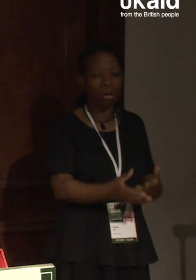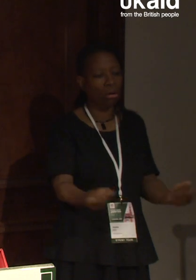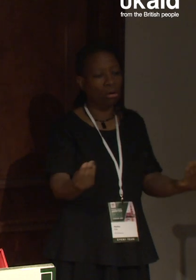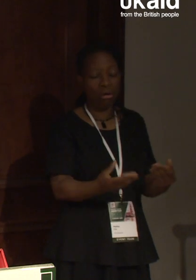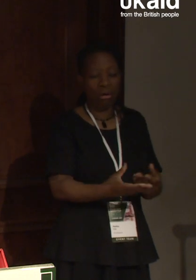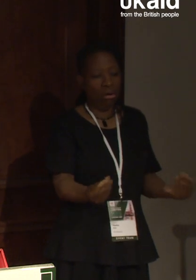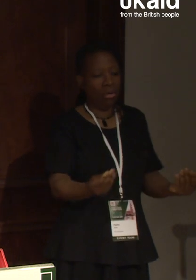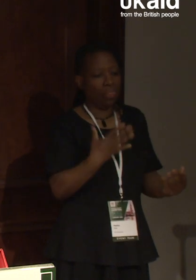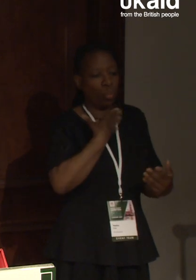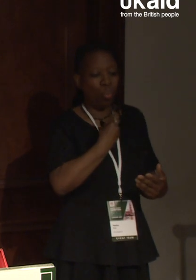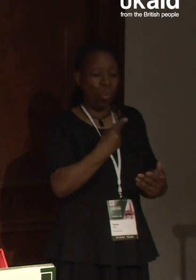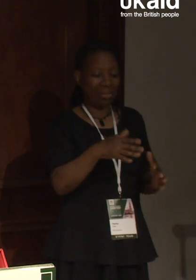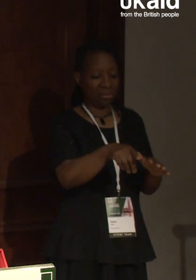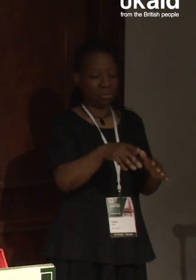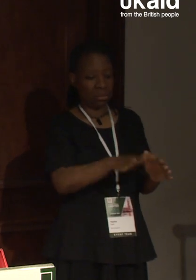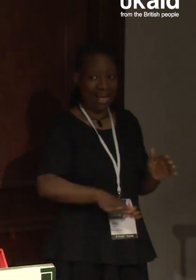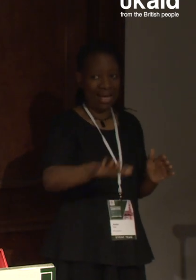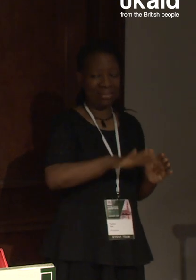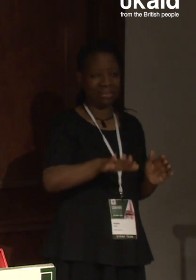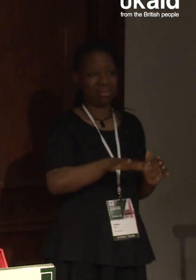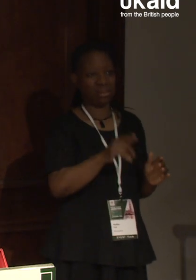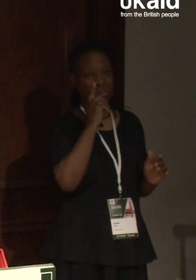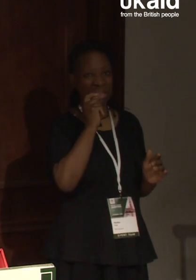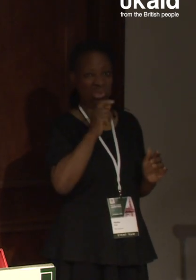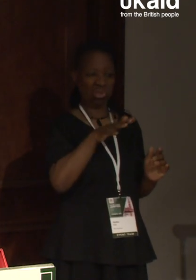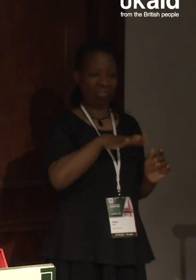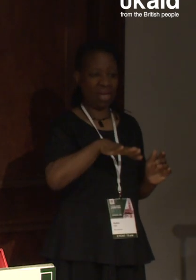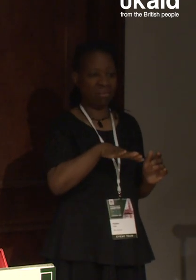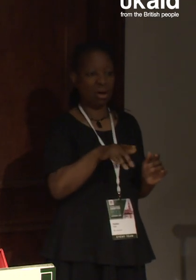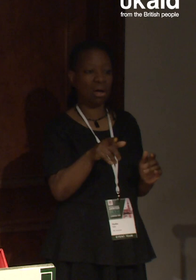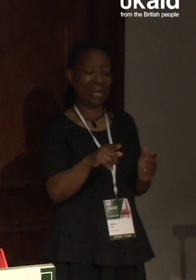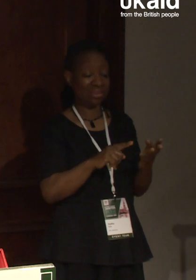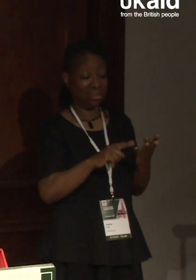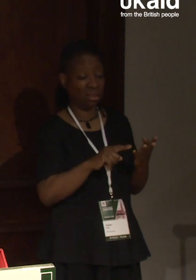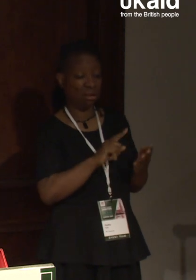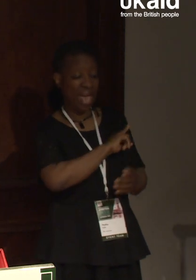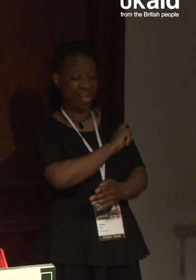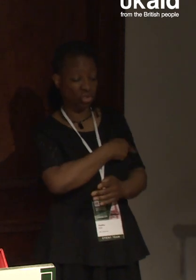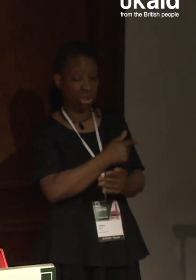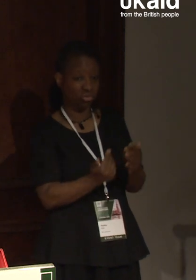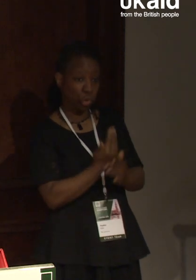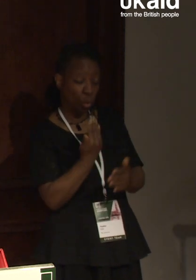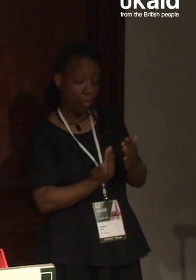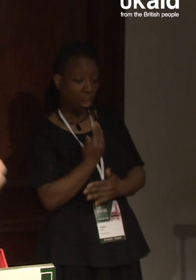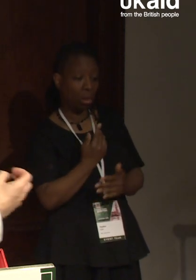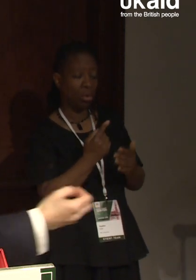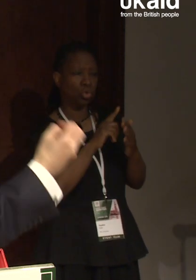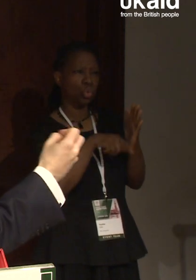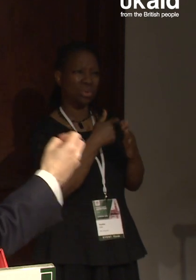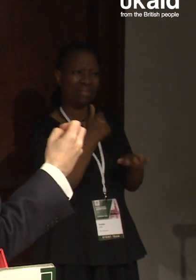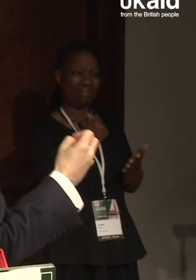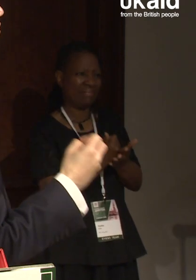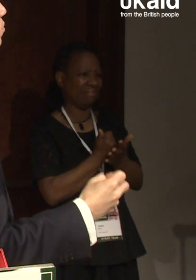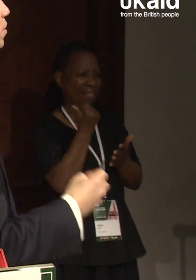tourism potential of those areas. Move on to renewable energy. Jordan is a fantastic place, and